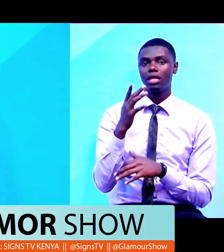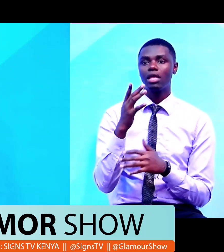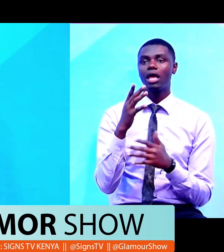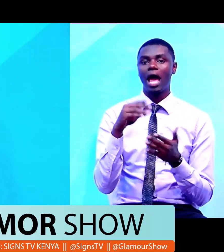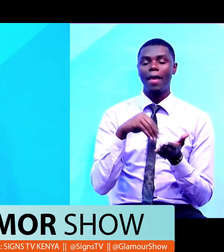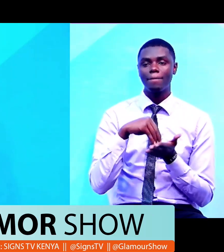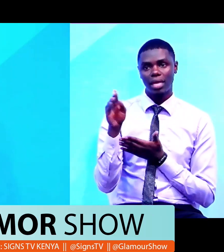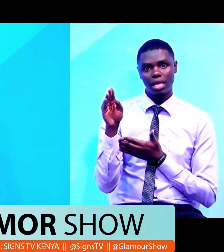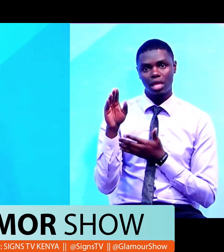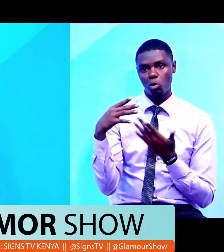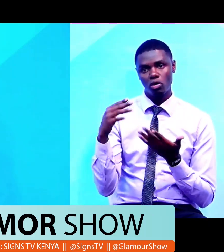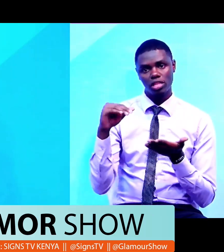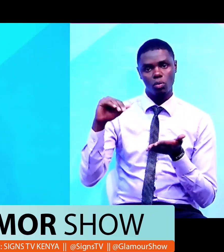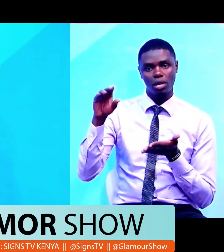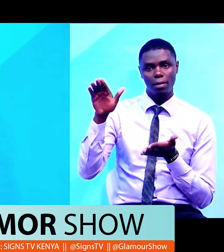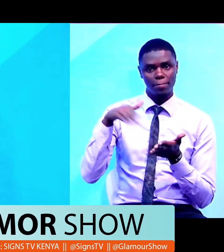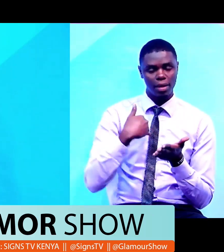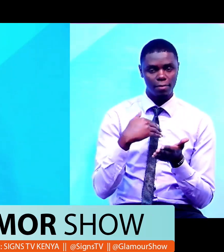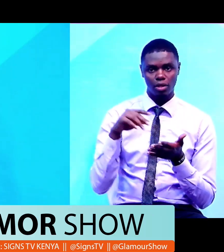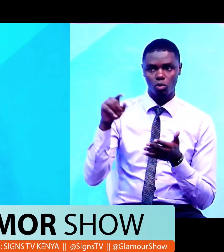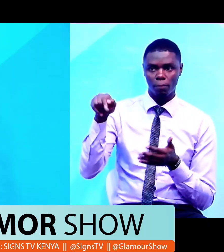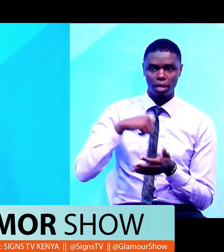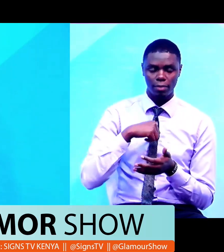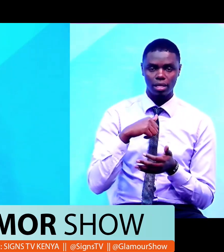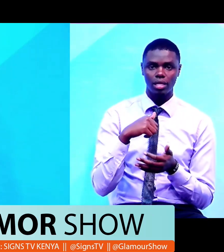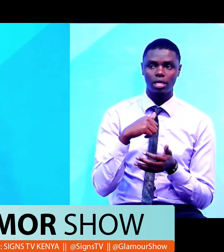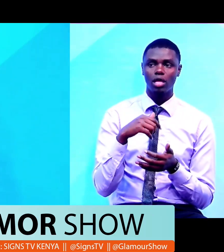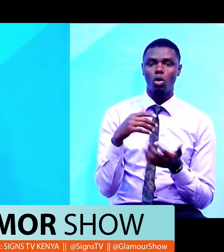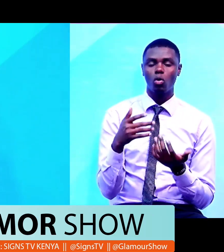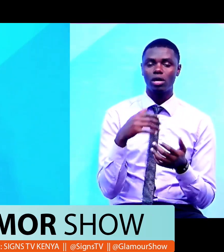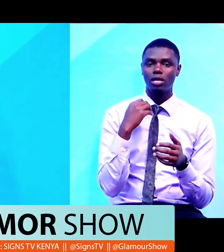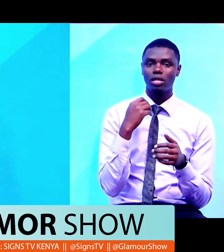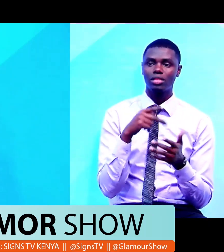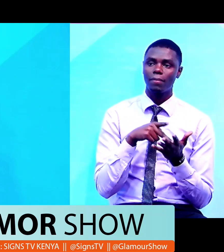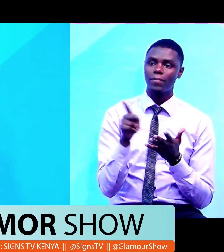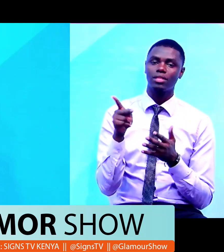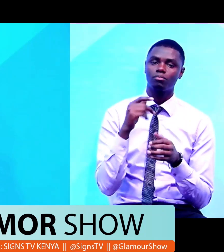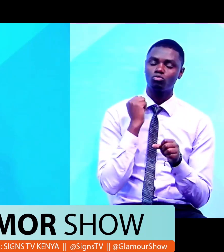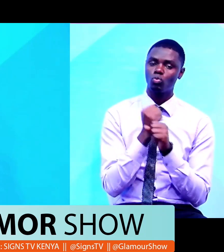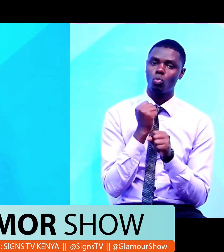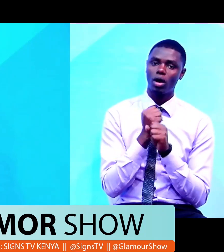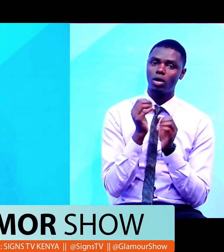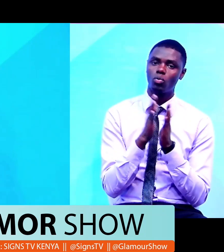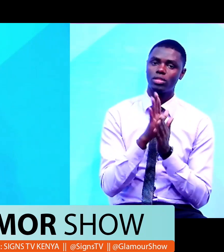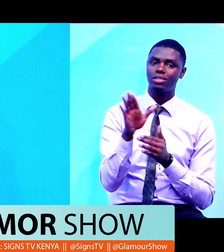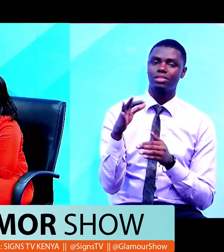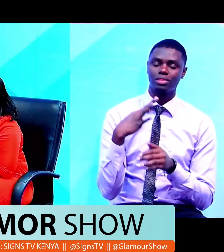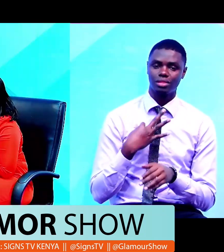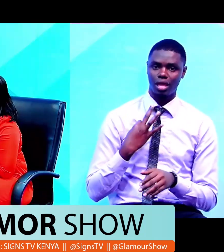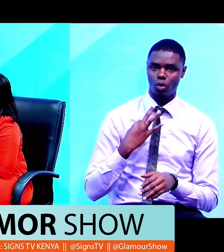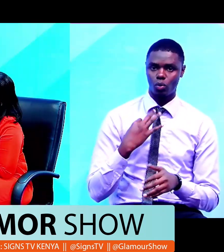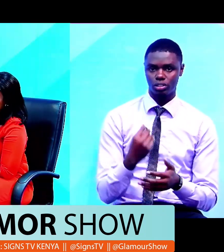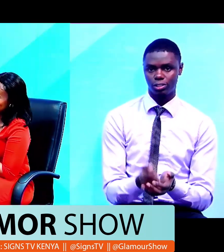or they will pay me to showcase their clothes, or I pay them to work with their clothes.